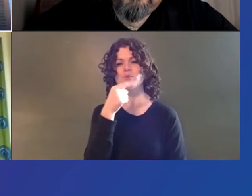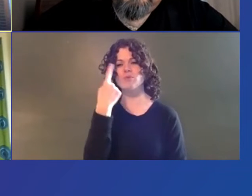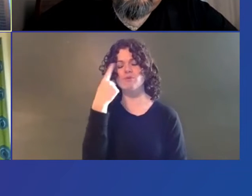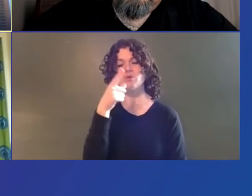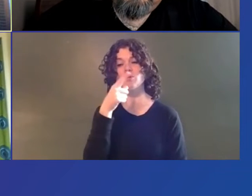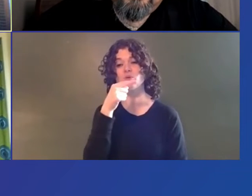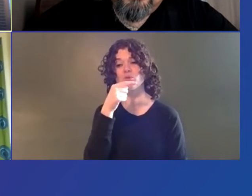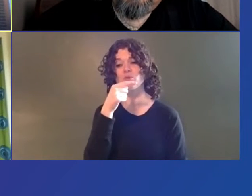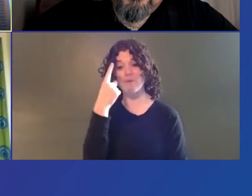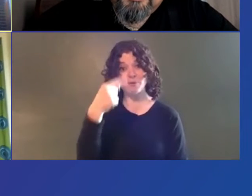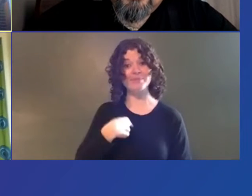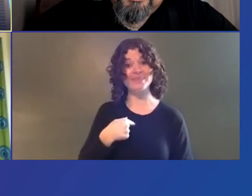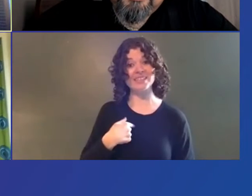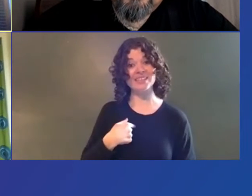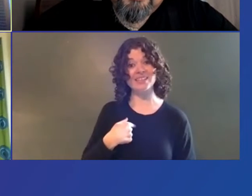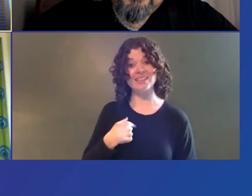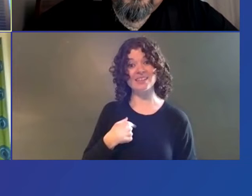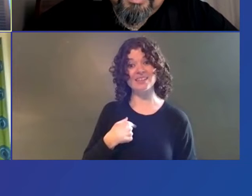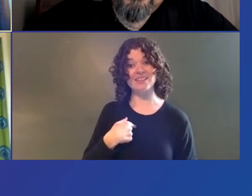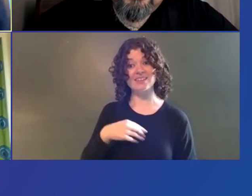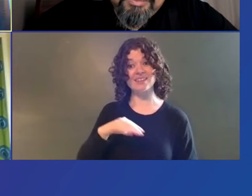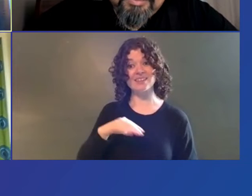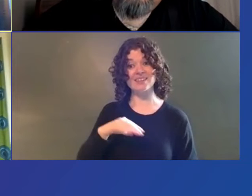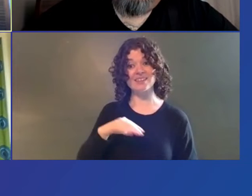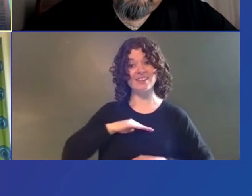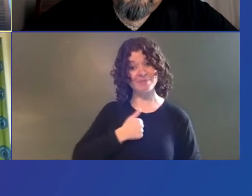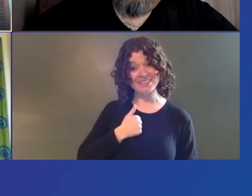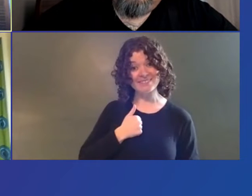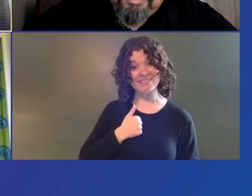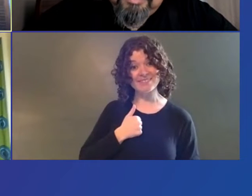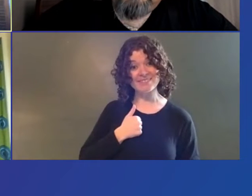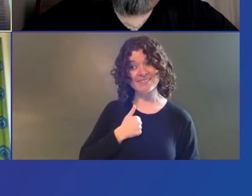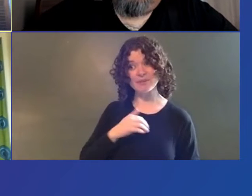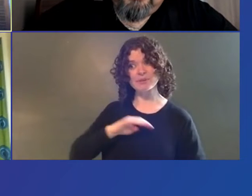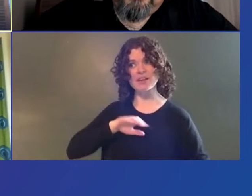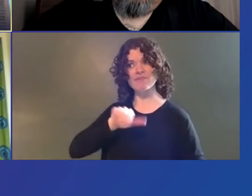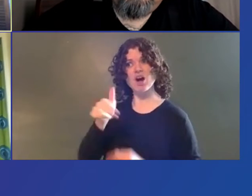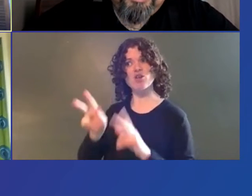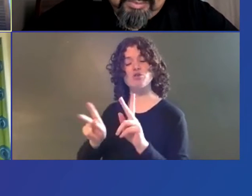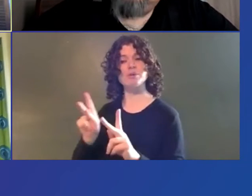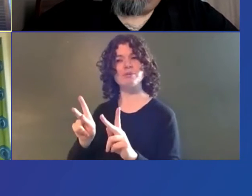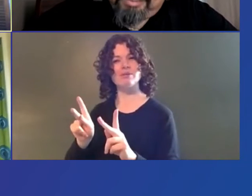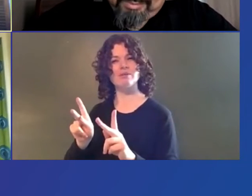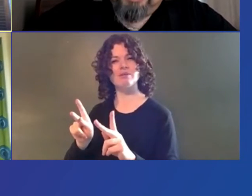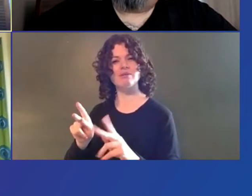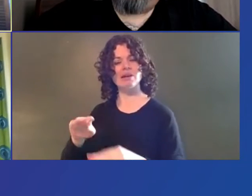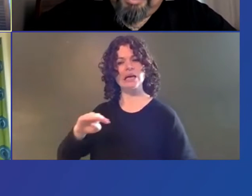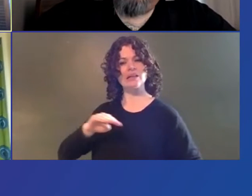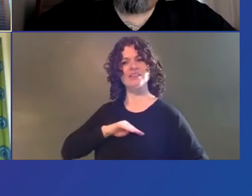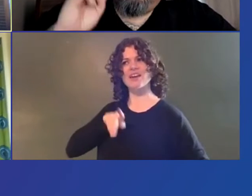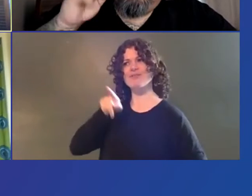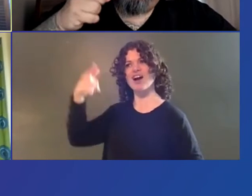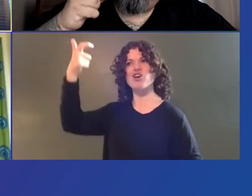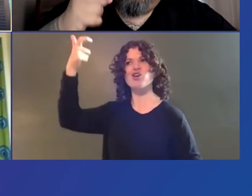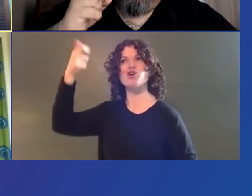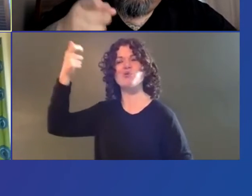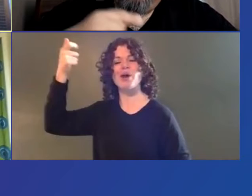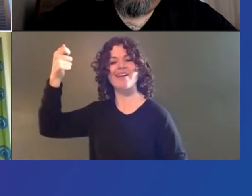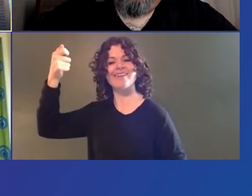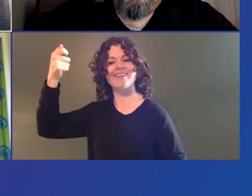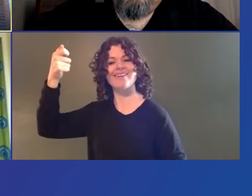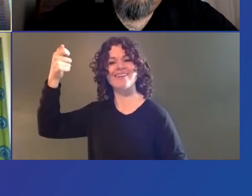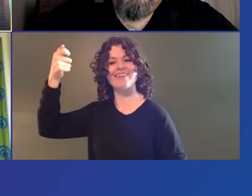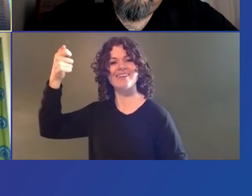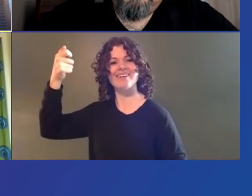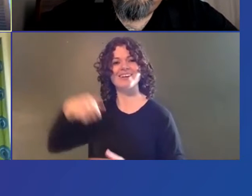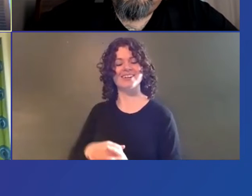this to satisfy somebody else? To satisfy that grant, like that institution that's going to give me that grant that's going to make everything work, even